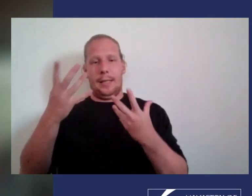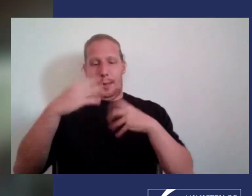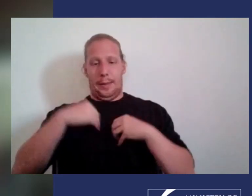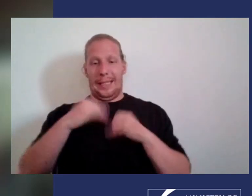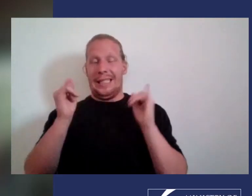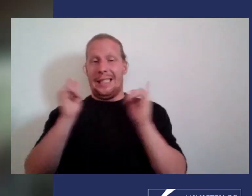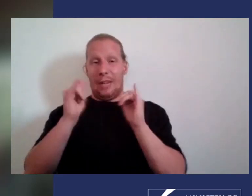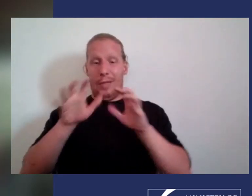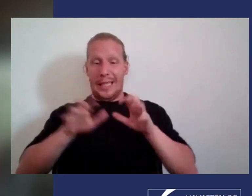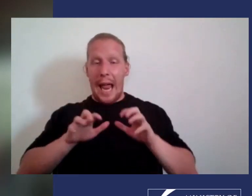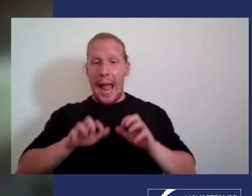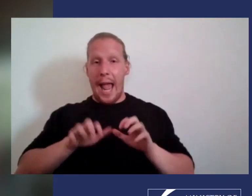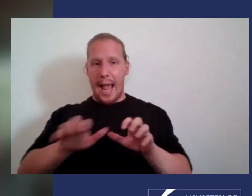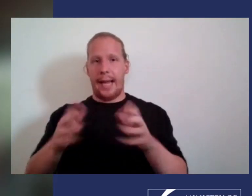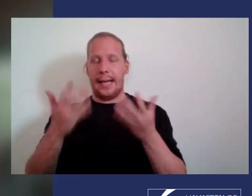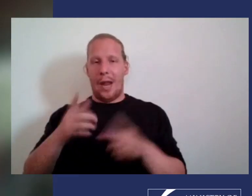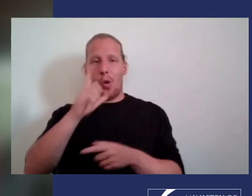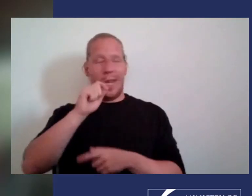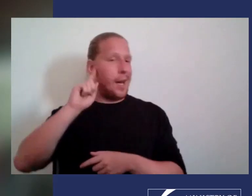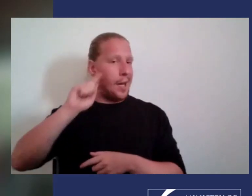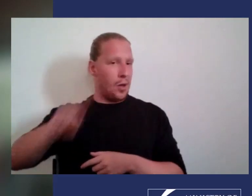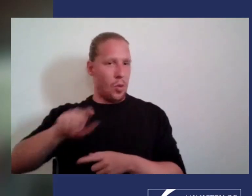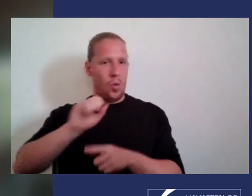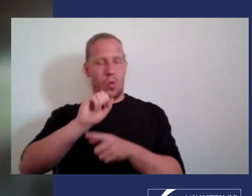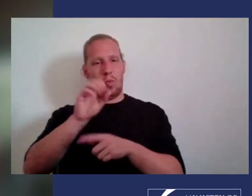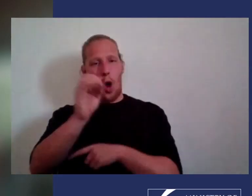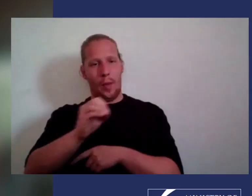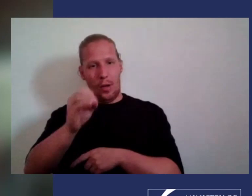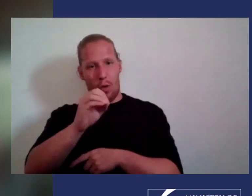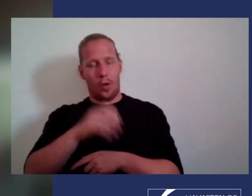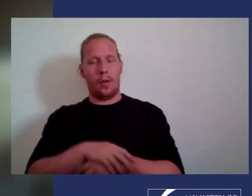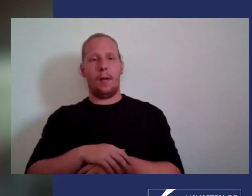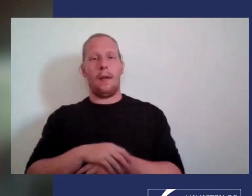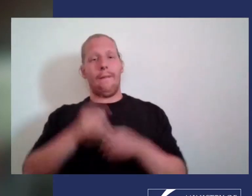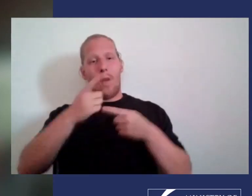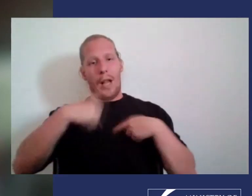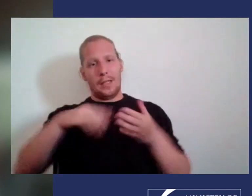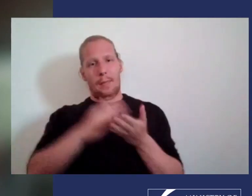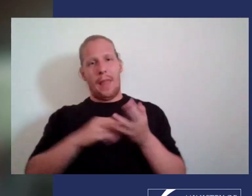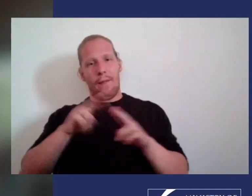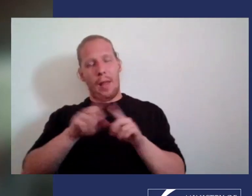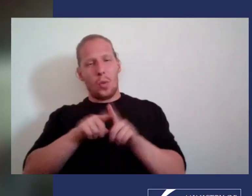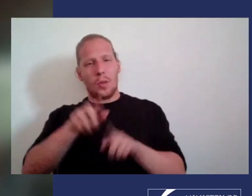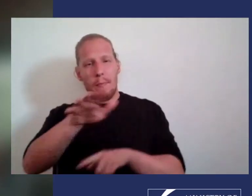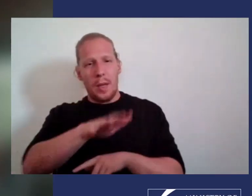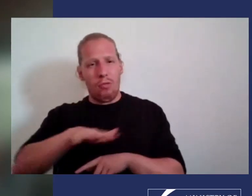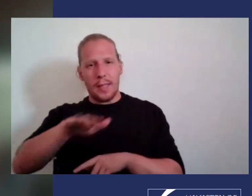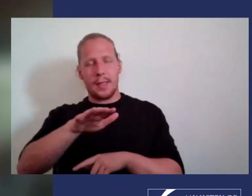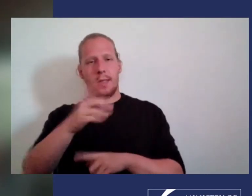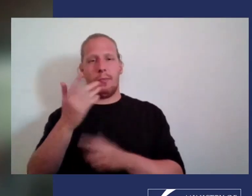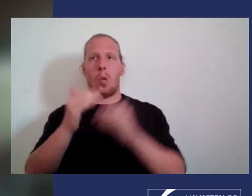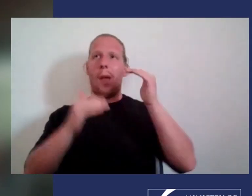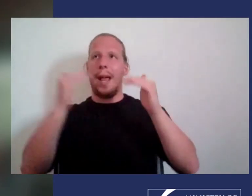mild illness to ignore. There are lots of things for us as parents and families, adults